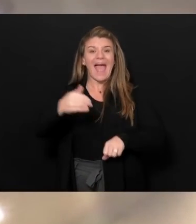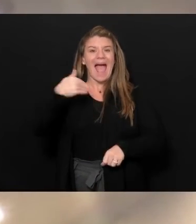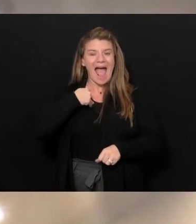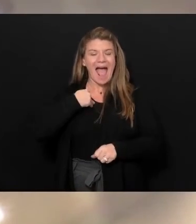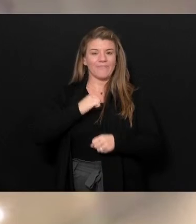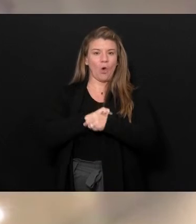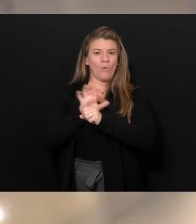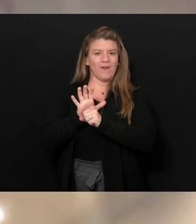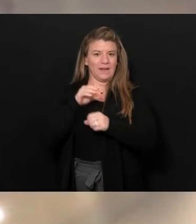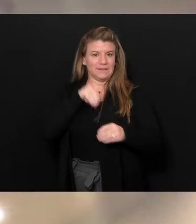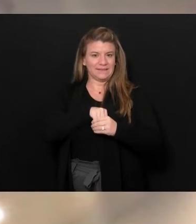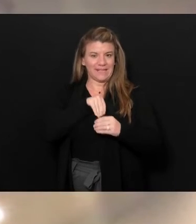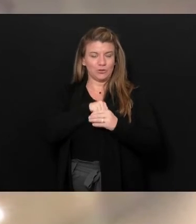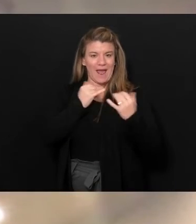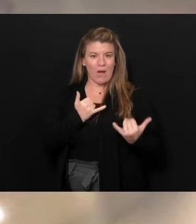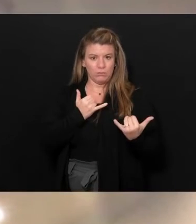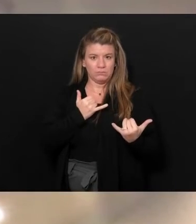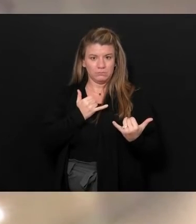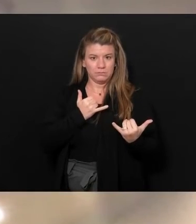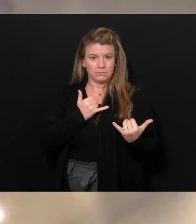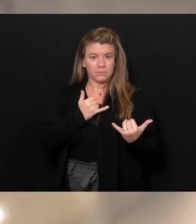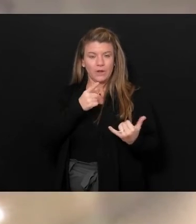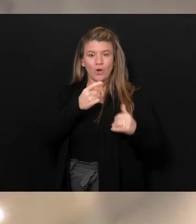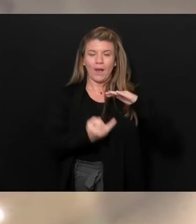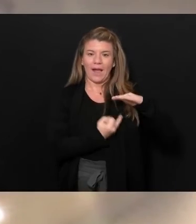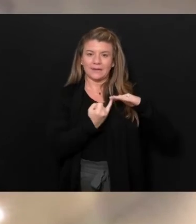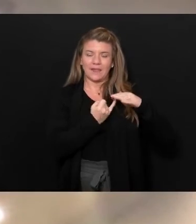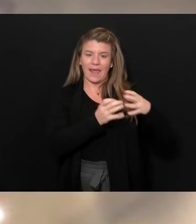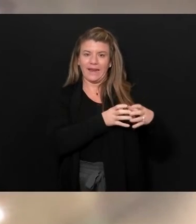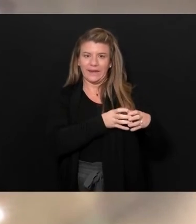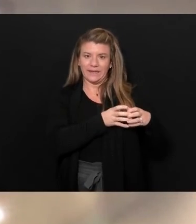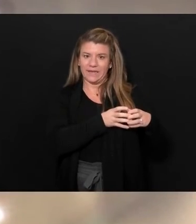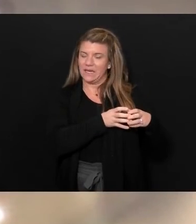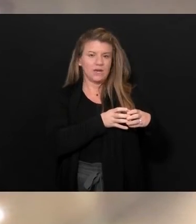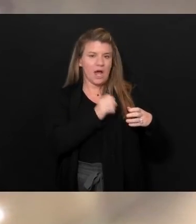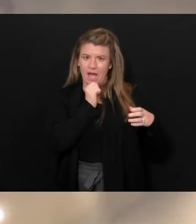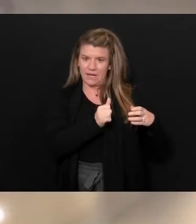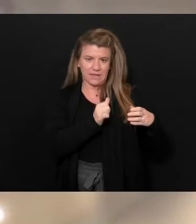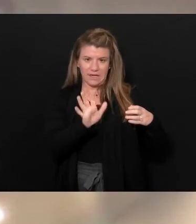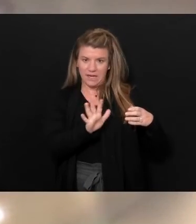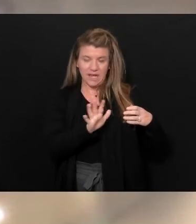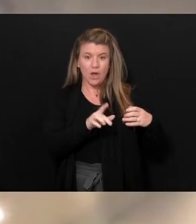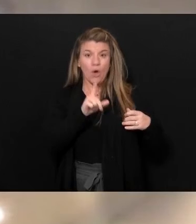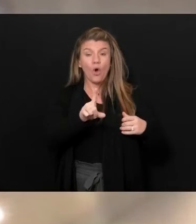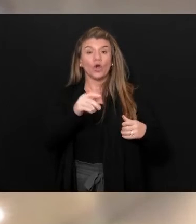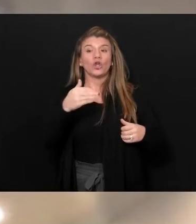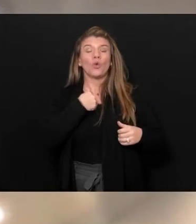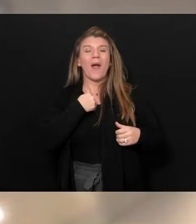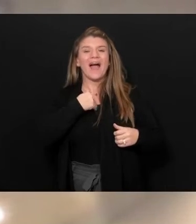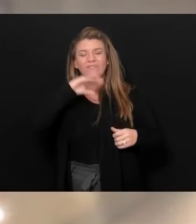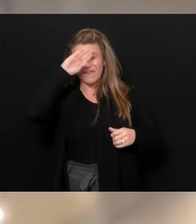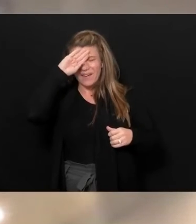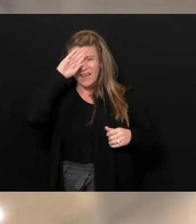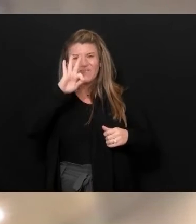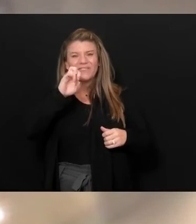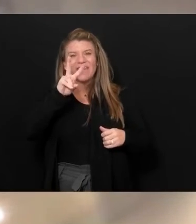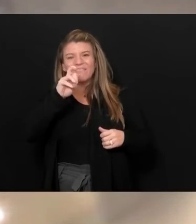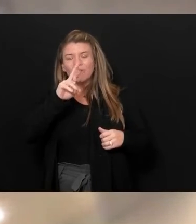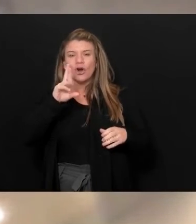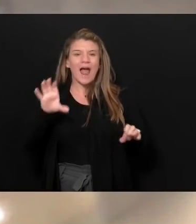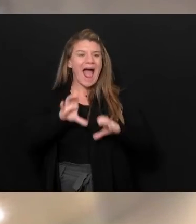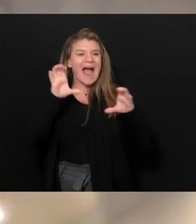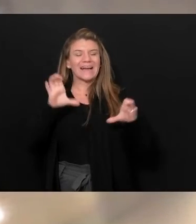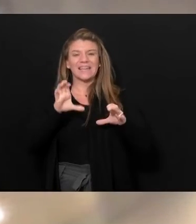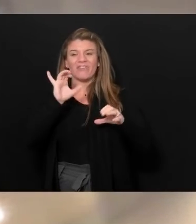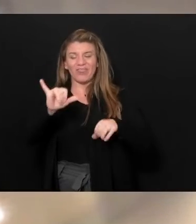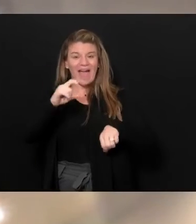the virus and you're isolated, or you have an active infection with fever or something else at the